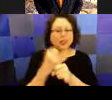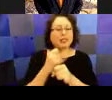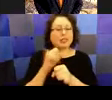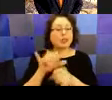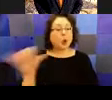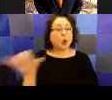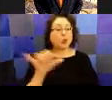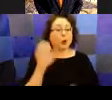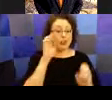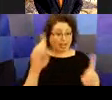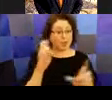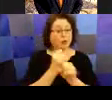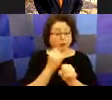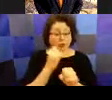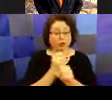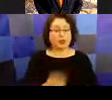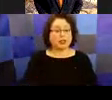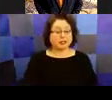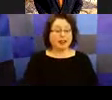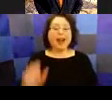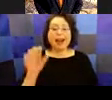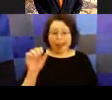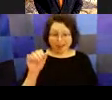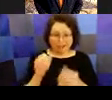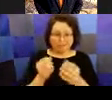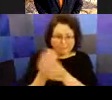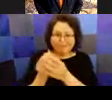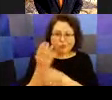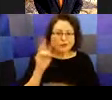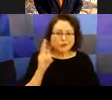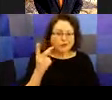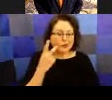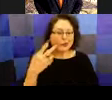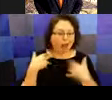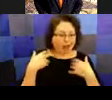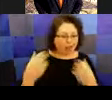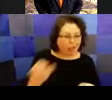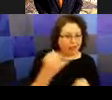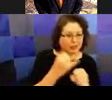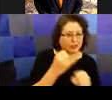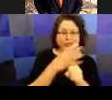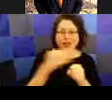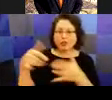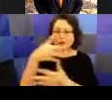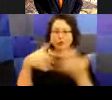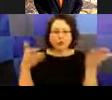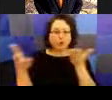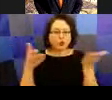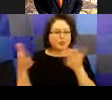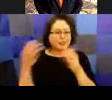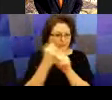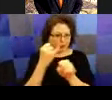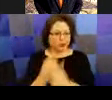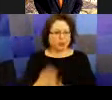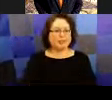an educational institution, an agricultural institution, a health institution, and a social services institution.